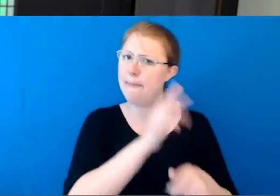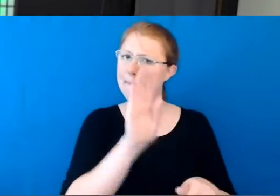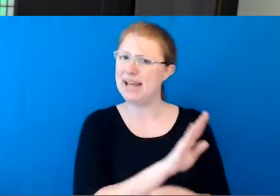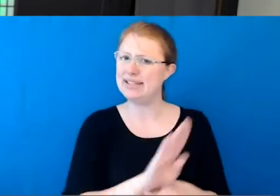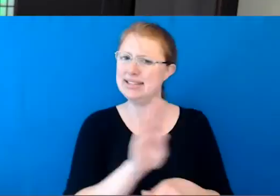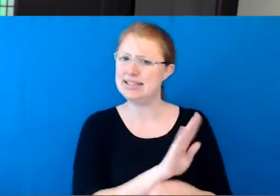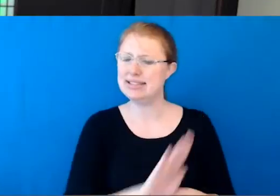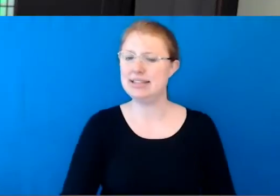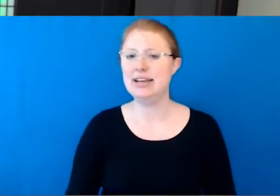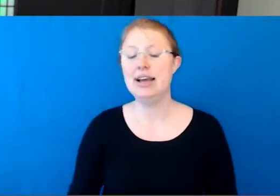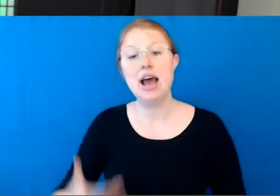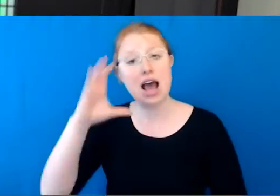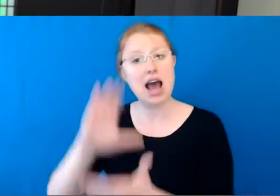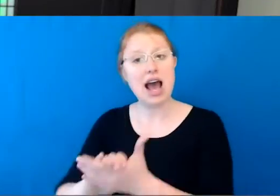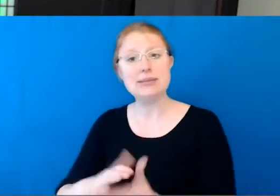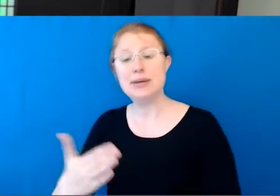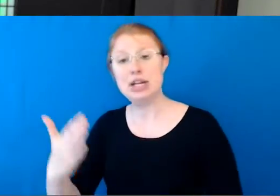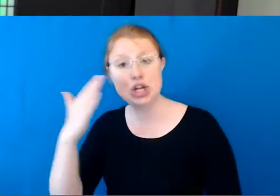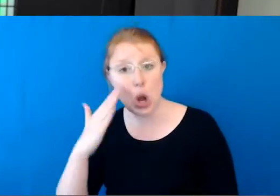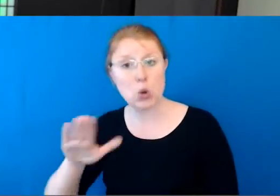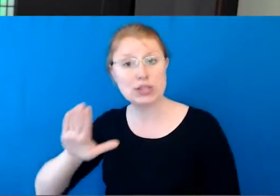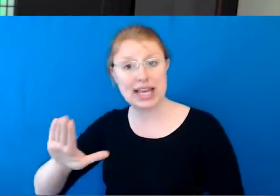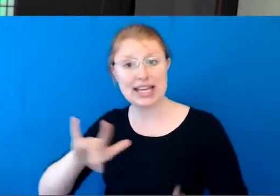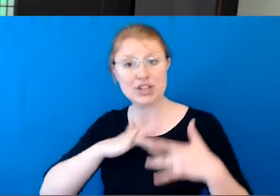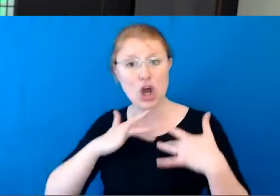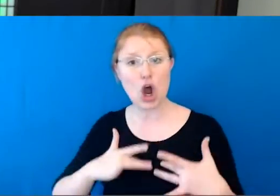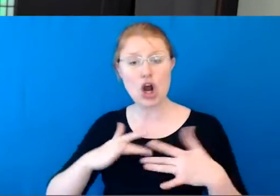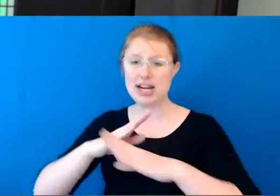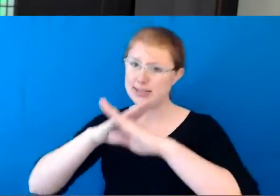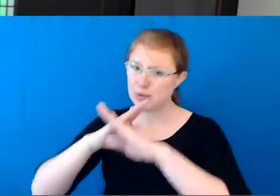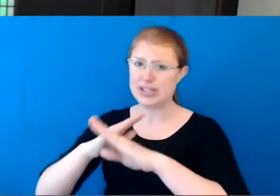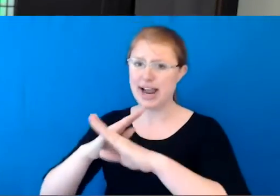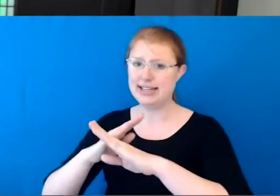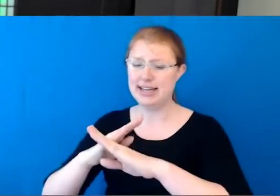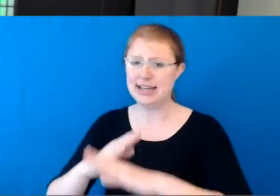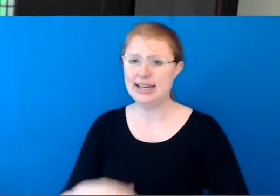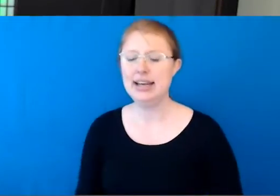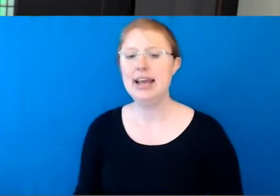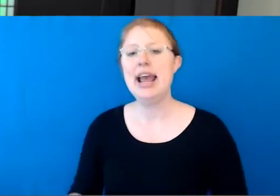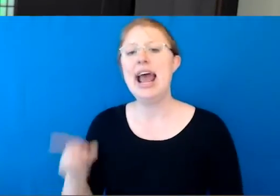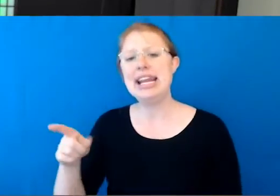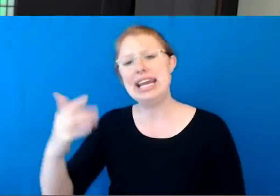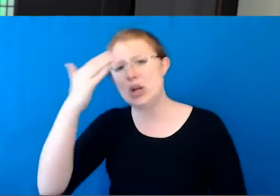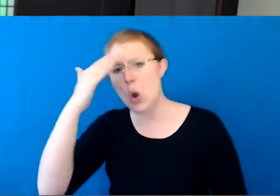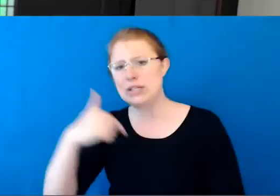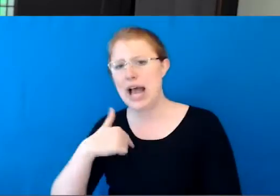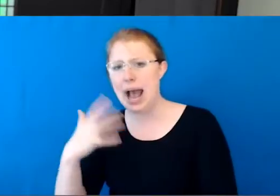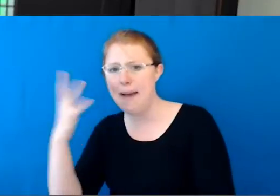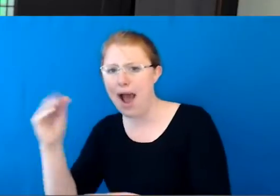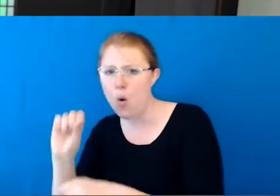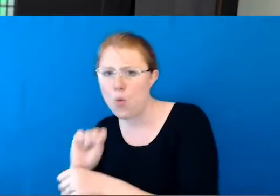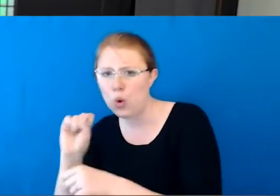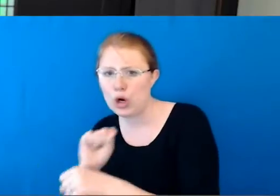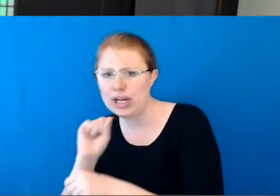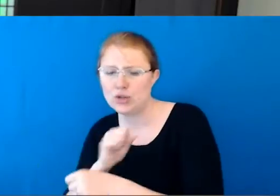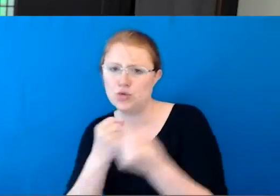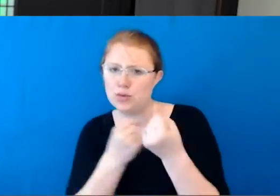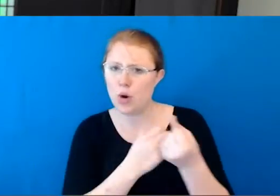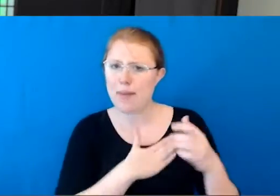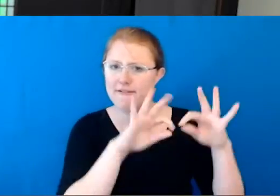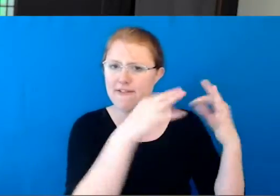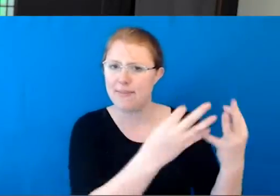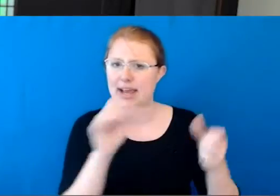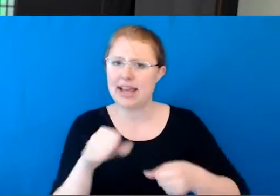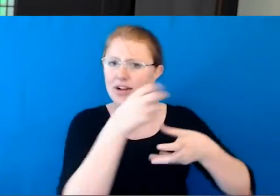is protected, and he knows that he is working to protect his wife's heart as well. He can trust